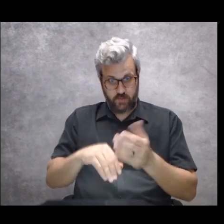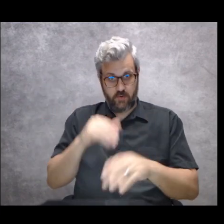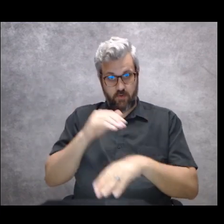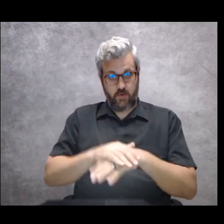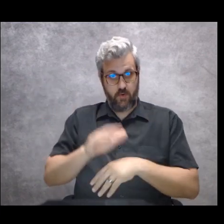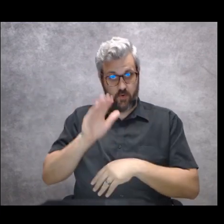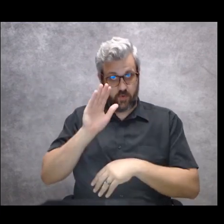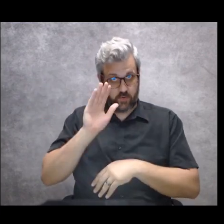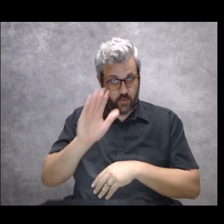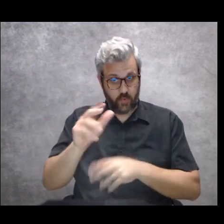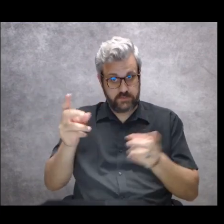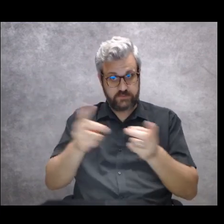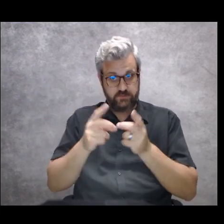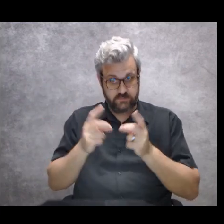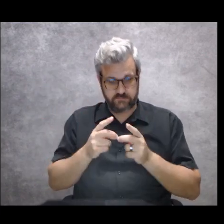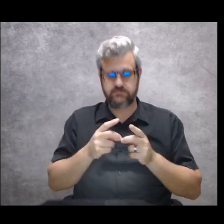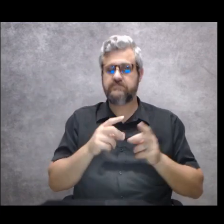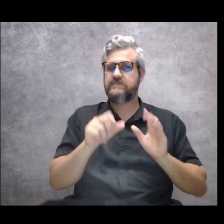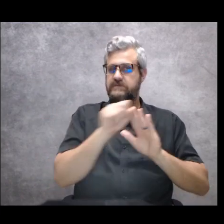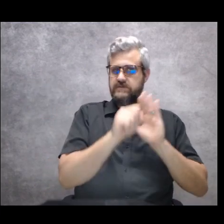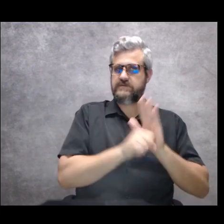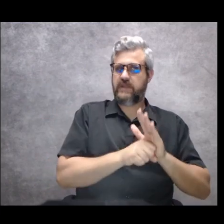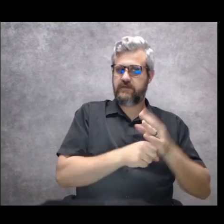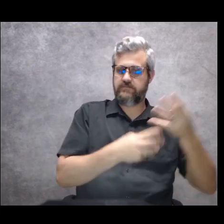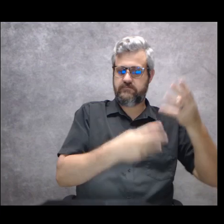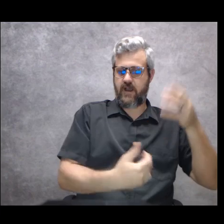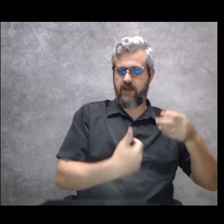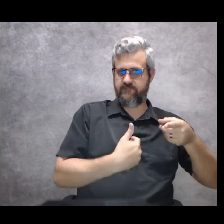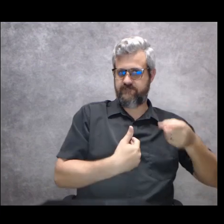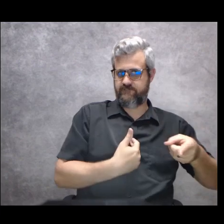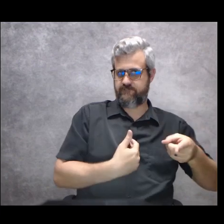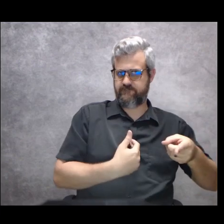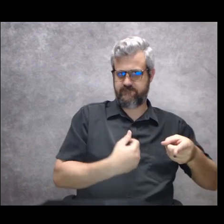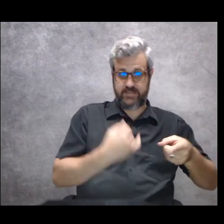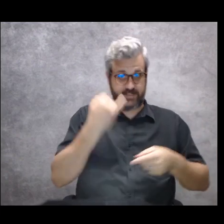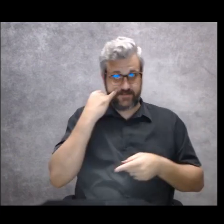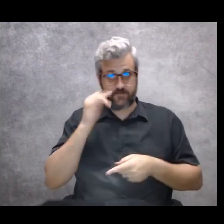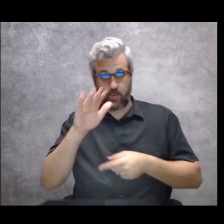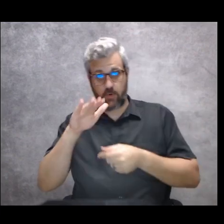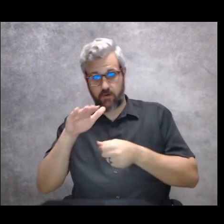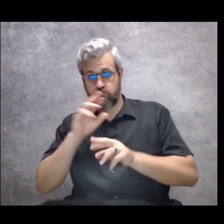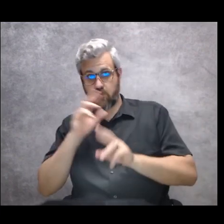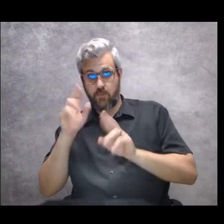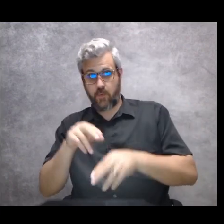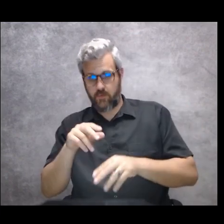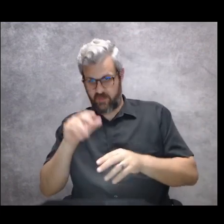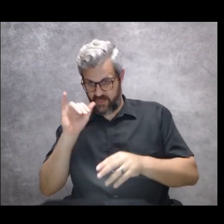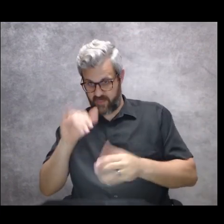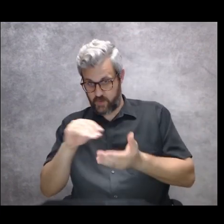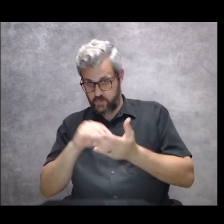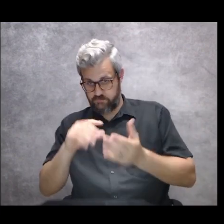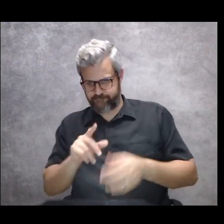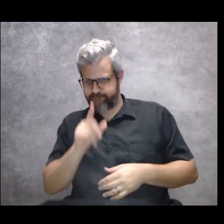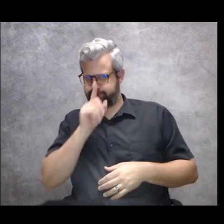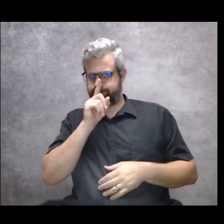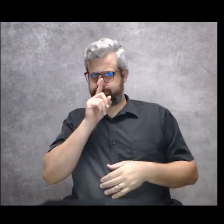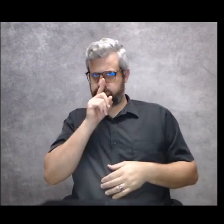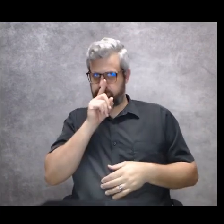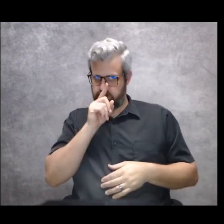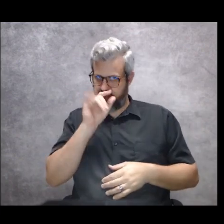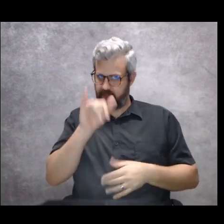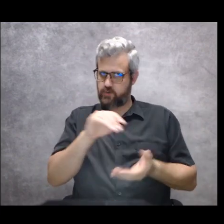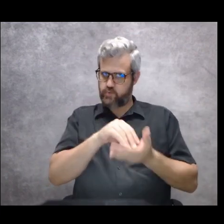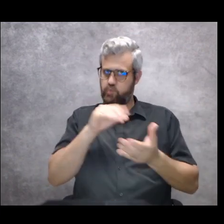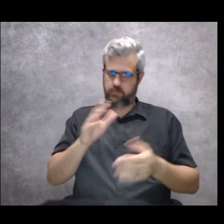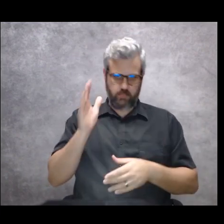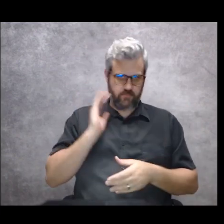report. If the student is not listed on your report, although they were enrolled in your district at one time, they were